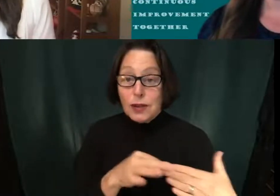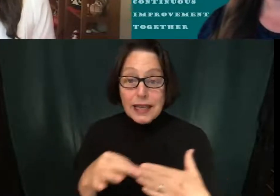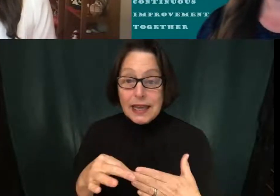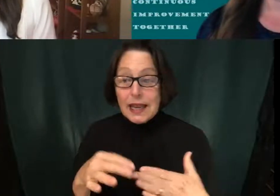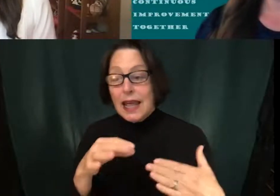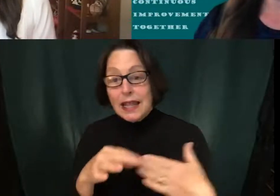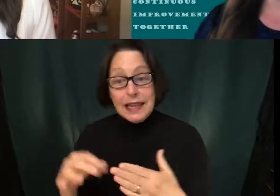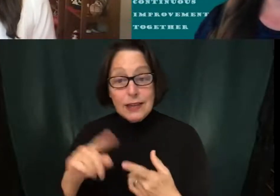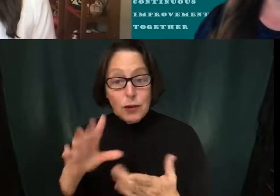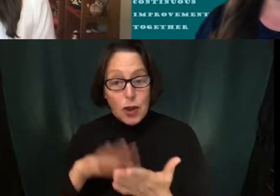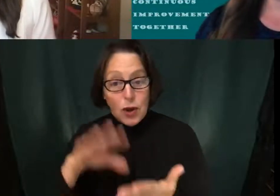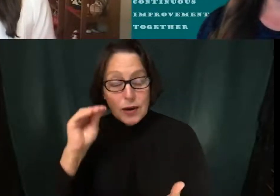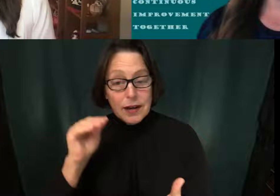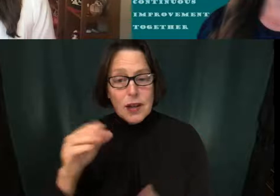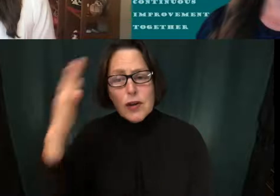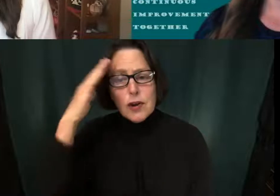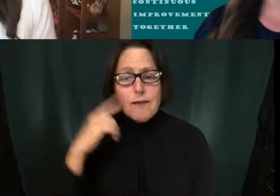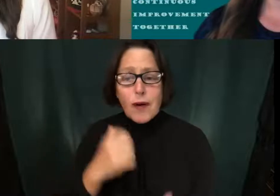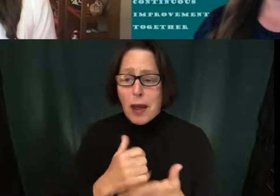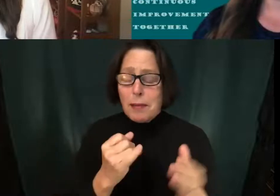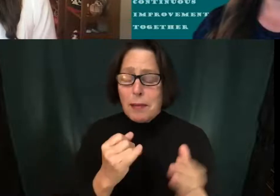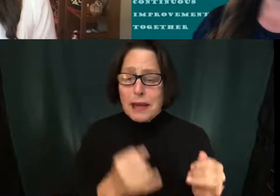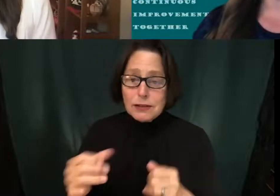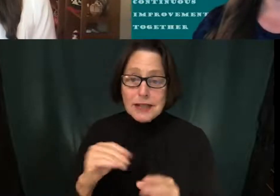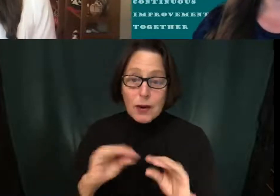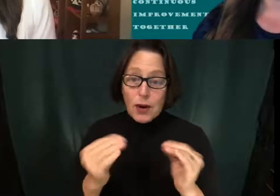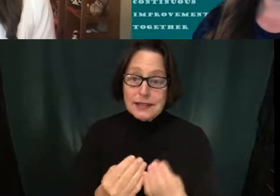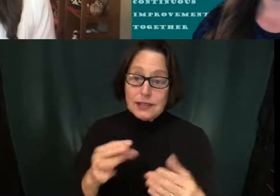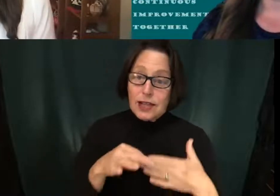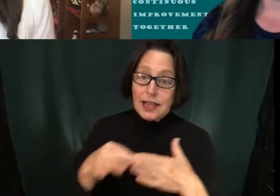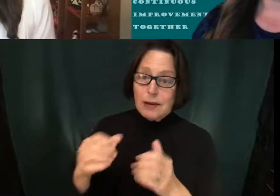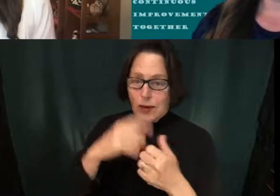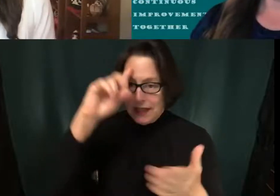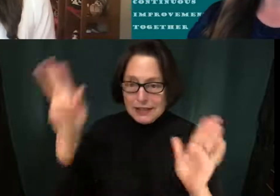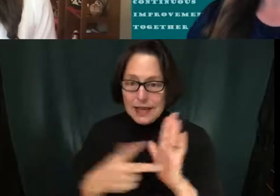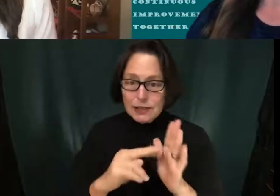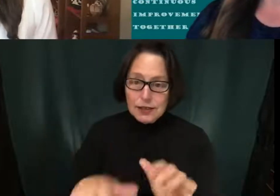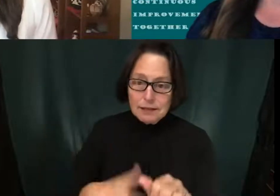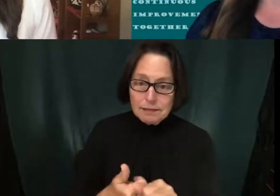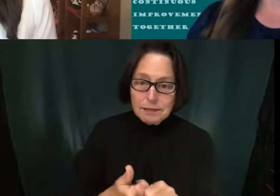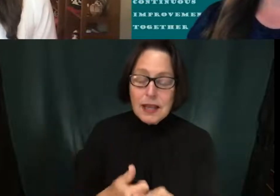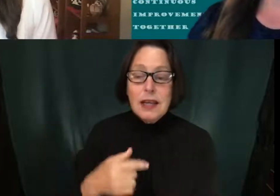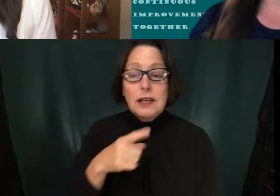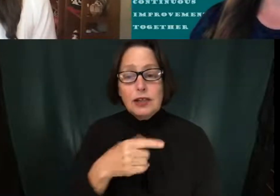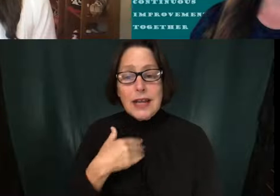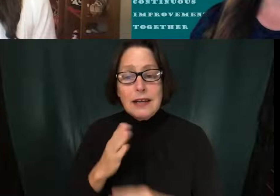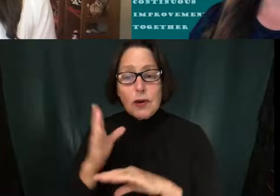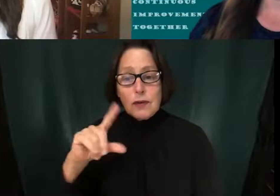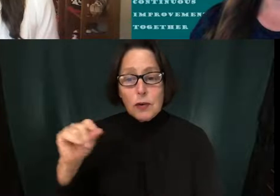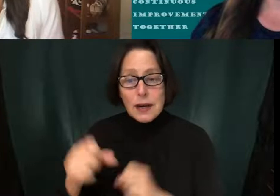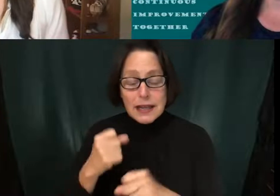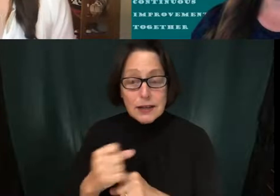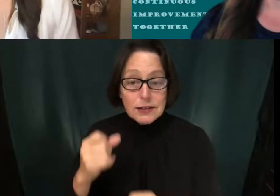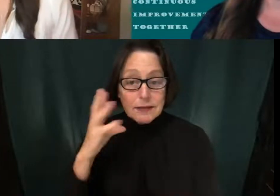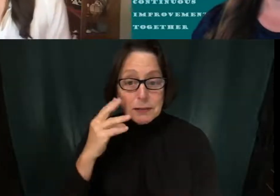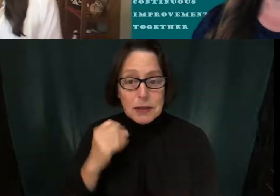to Learn, known for helping individuals and organizations lead with intention. She has over 20 years of experience in